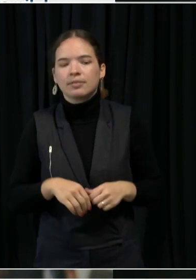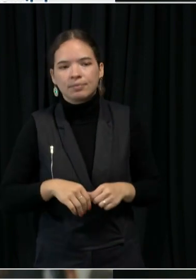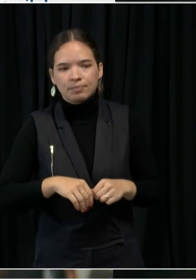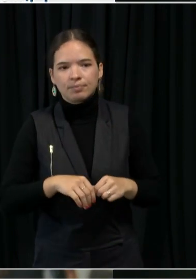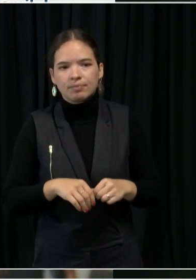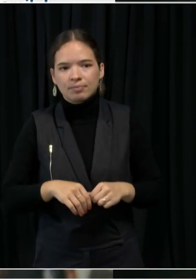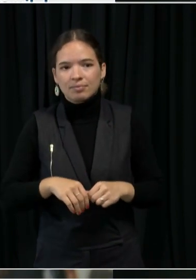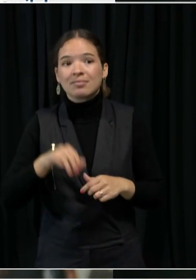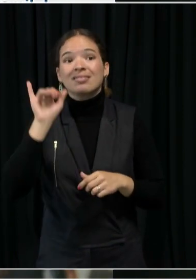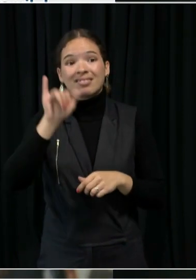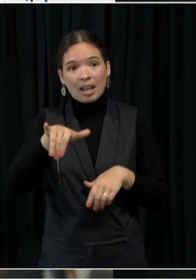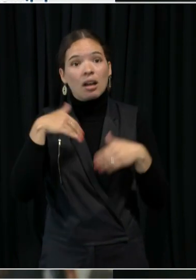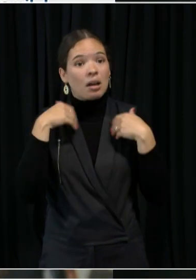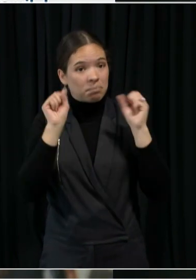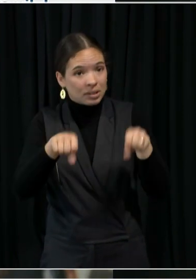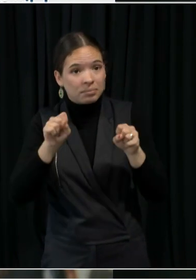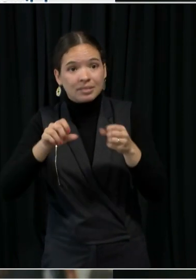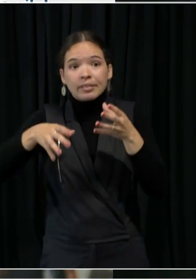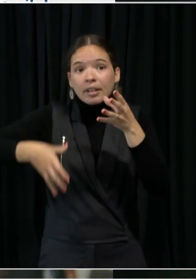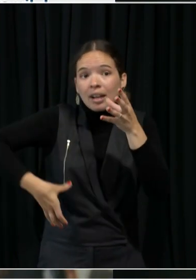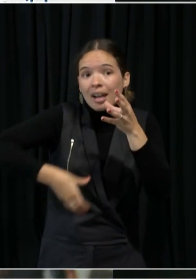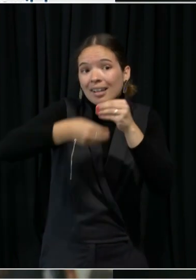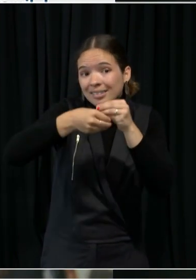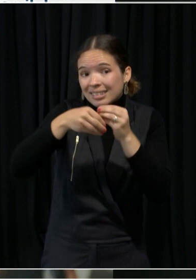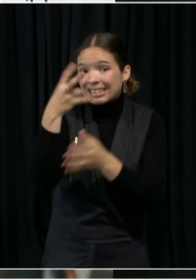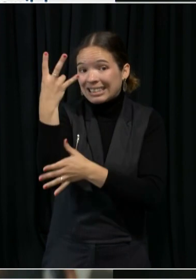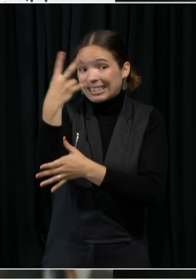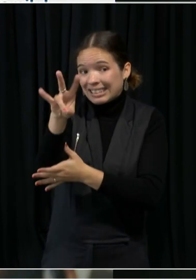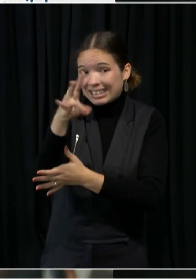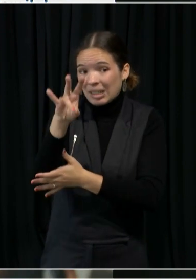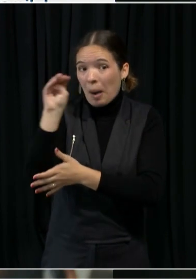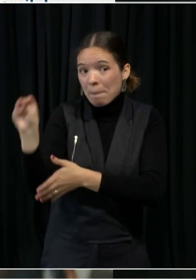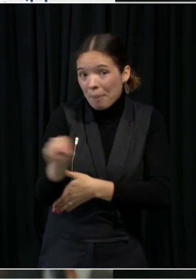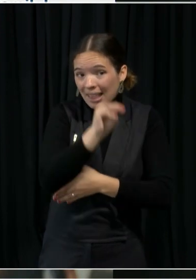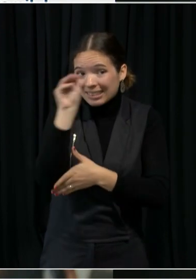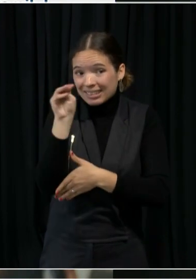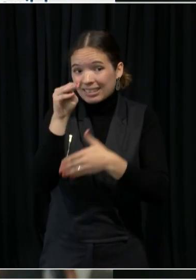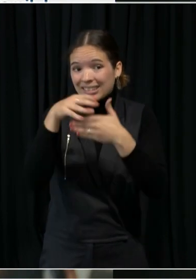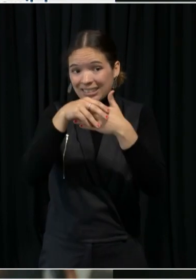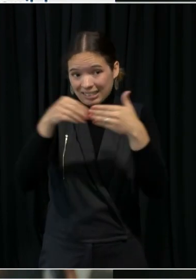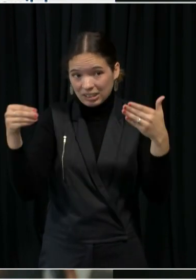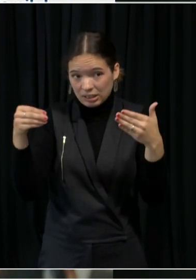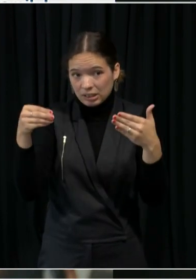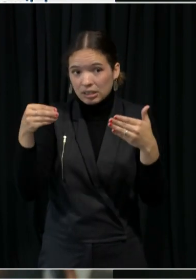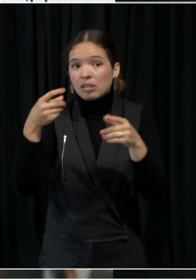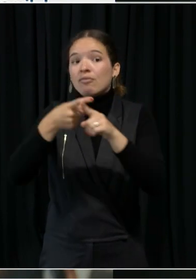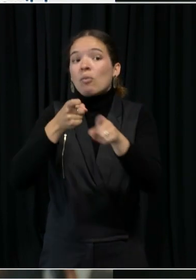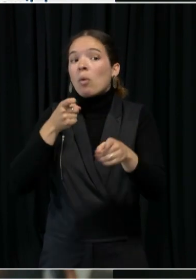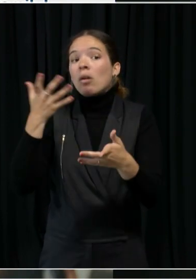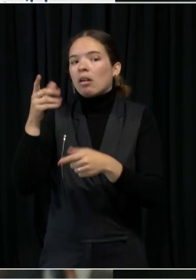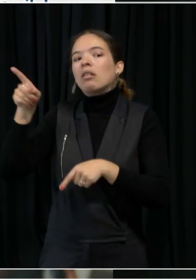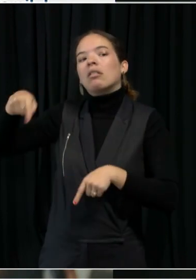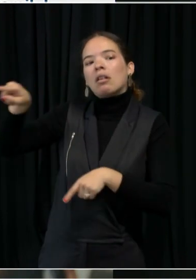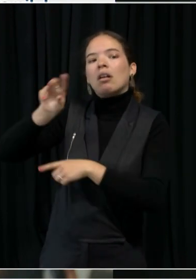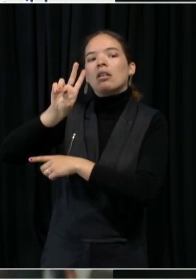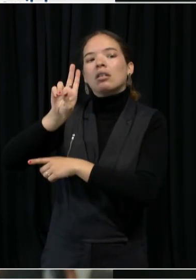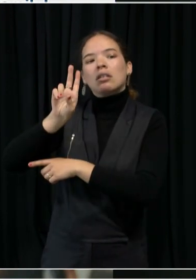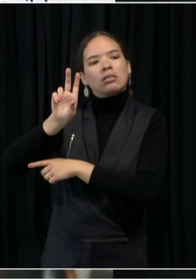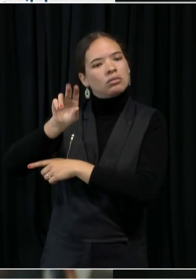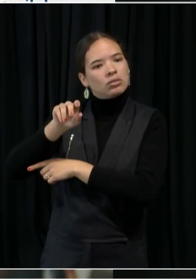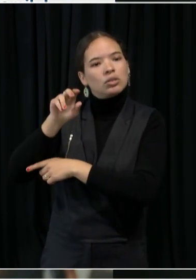additional $17 million investment from Universal Health Services. So I think that is